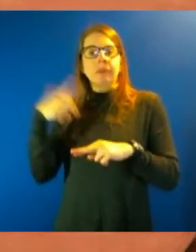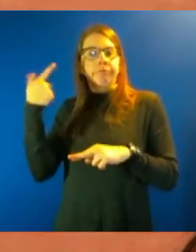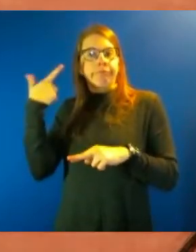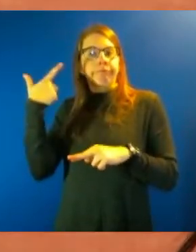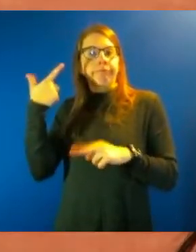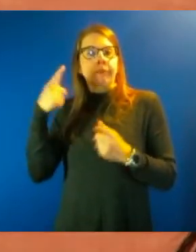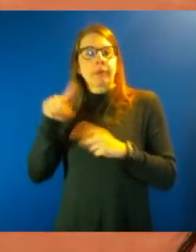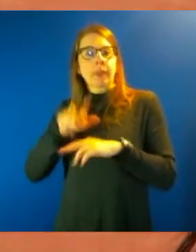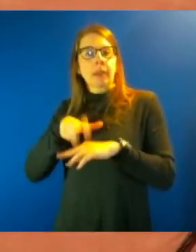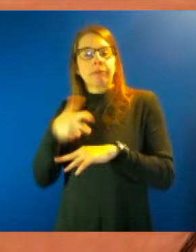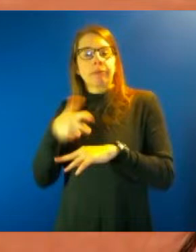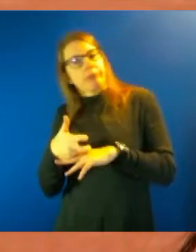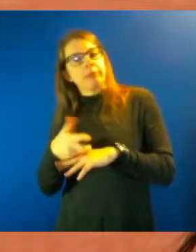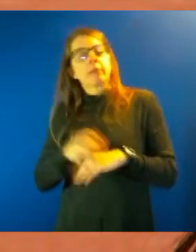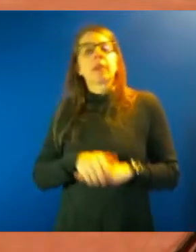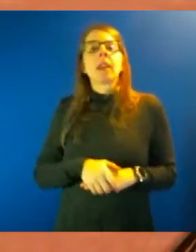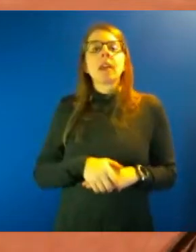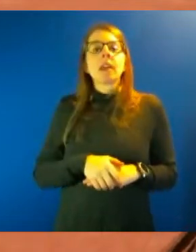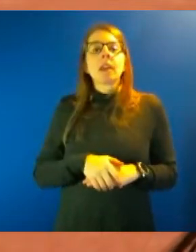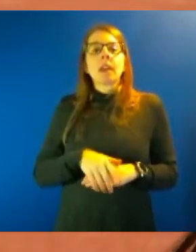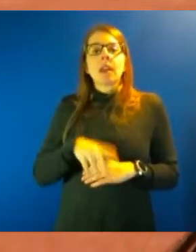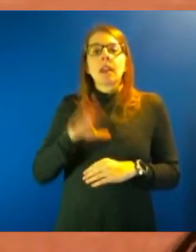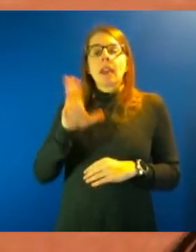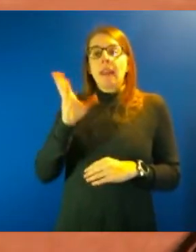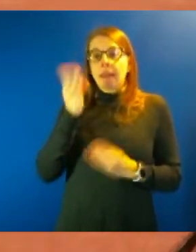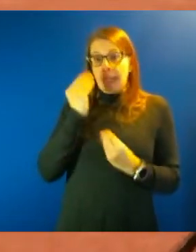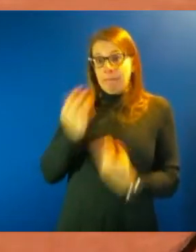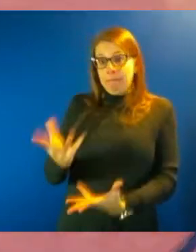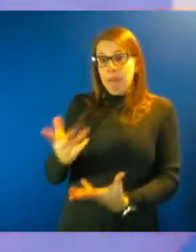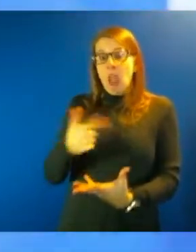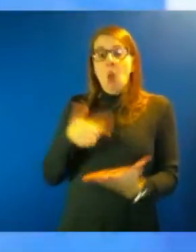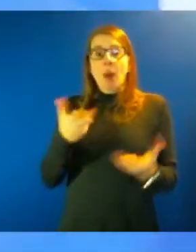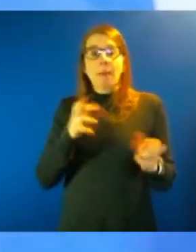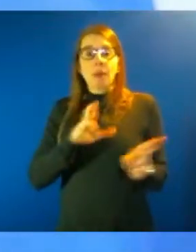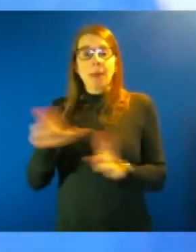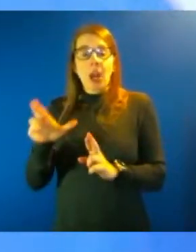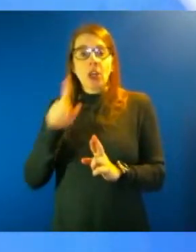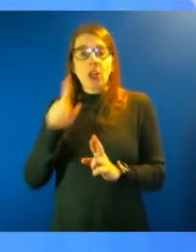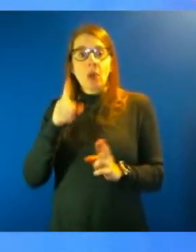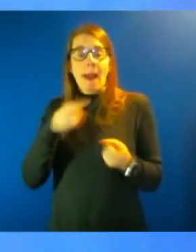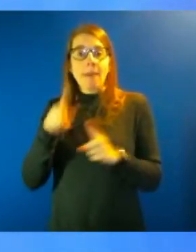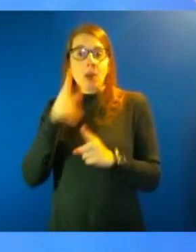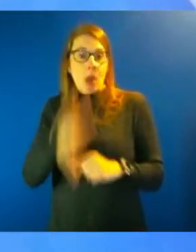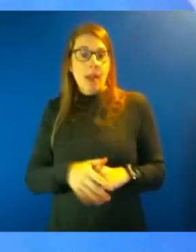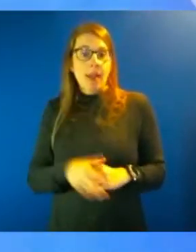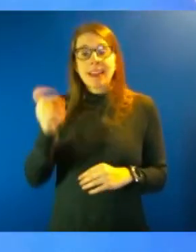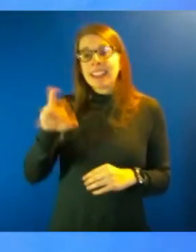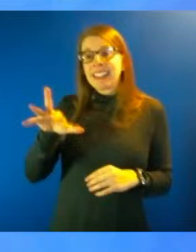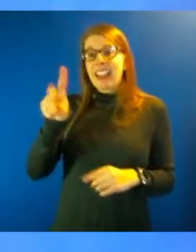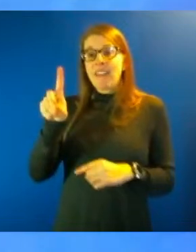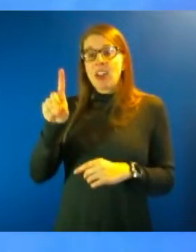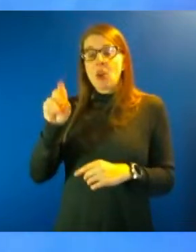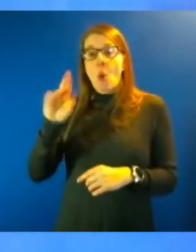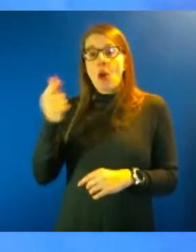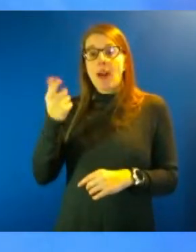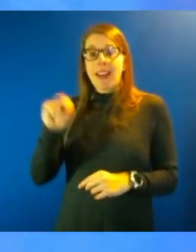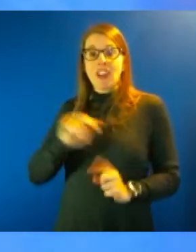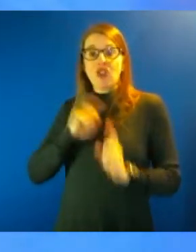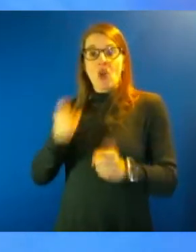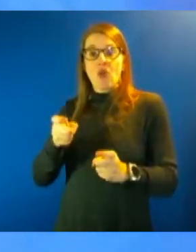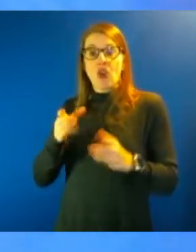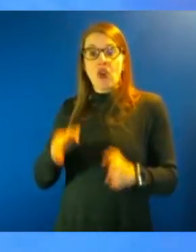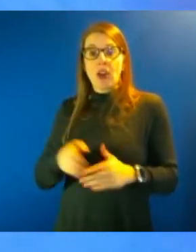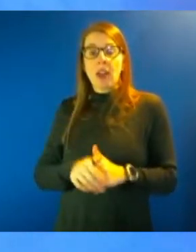And said, "We just want to prepare you for what's going to happen." David, an organ donor, was about to give the